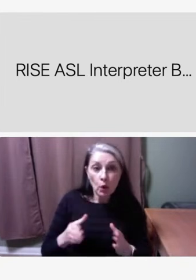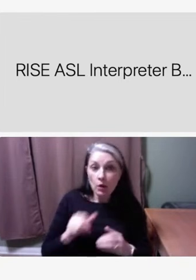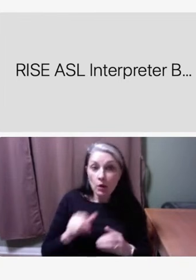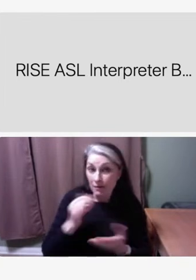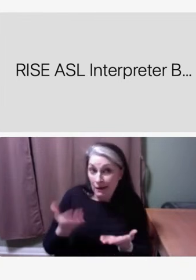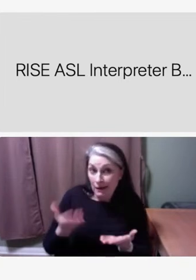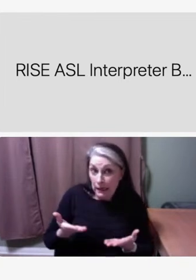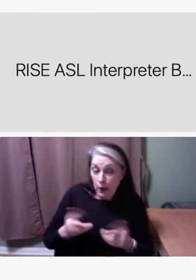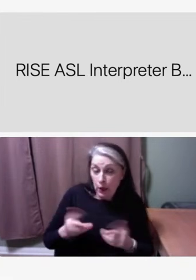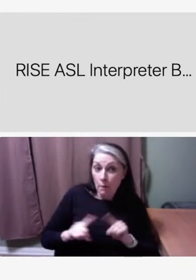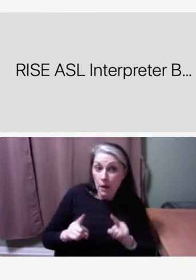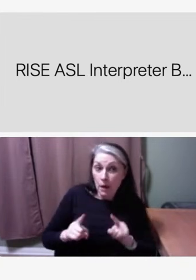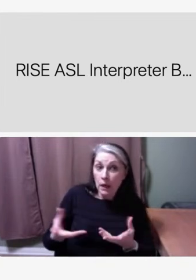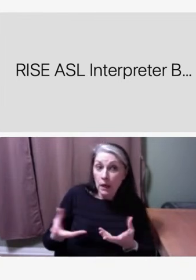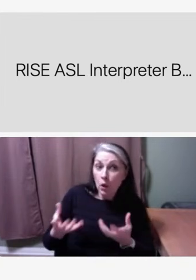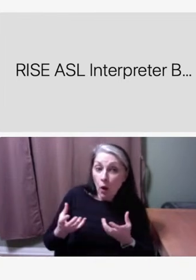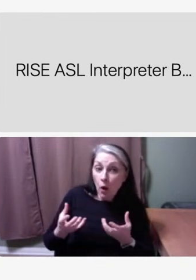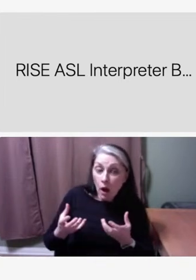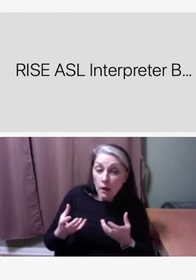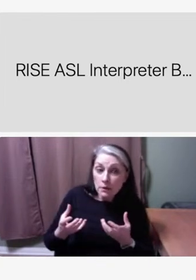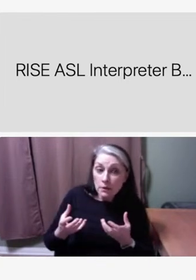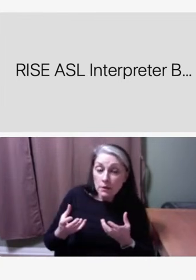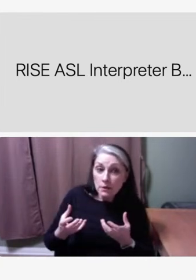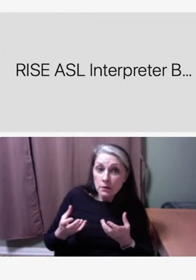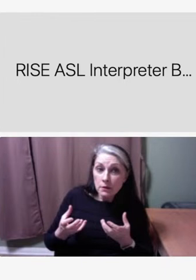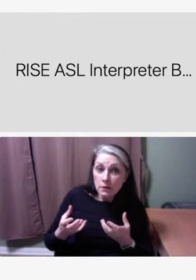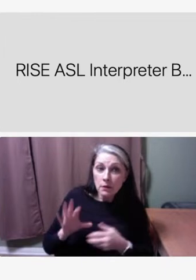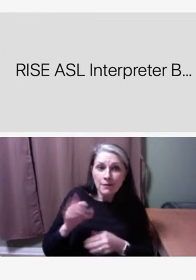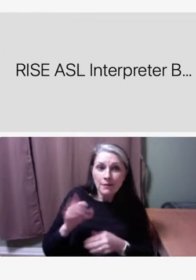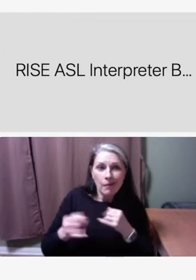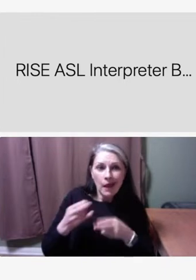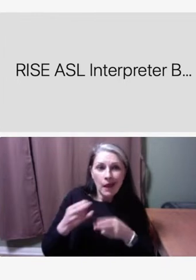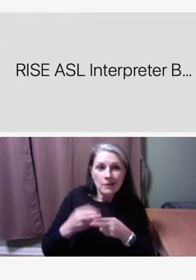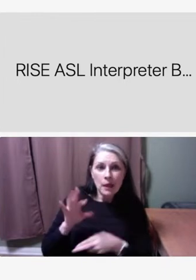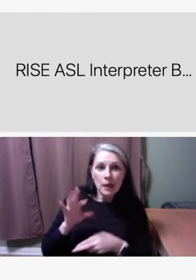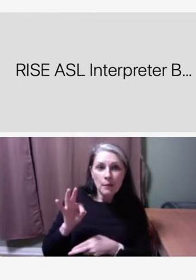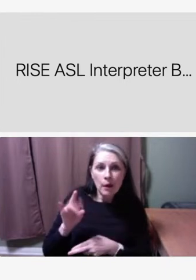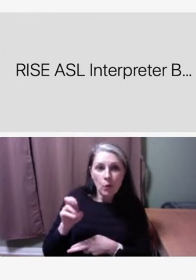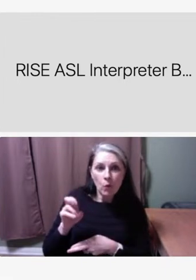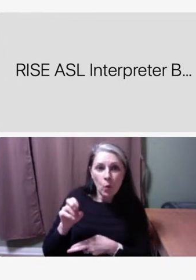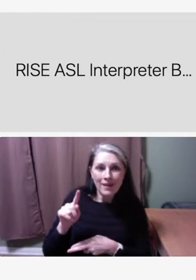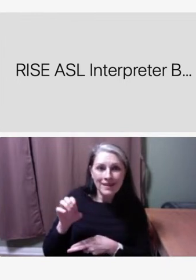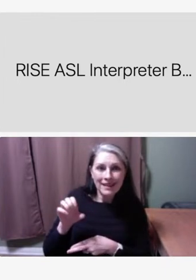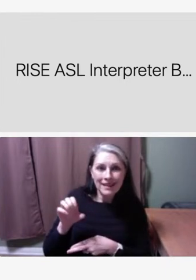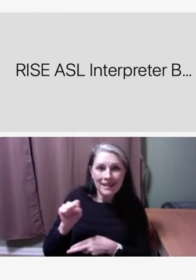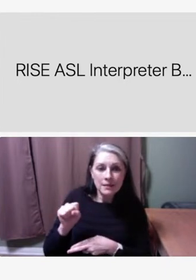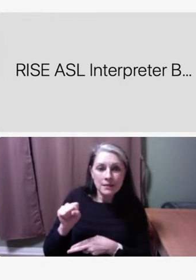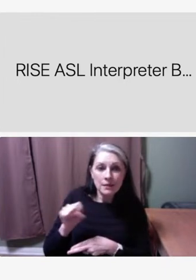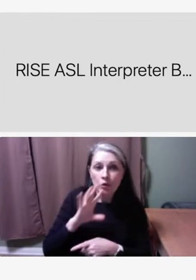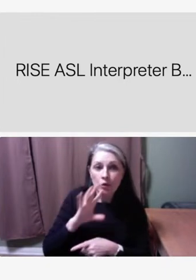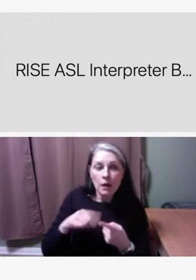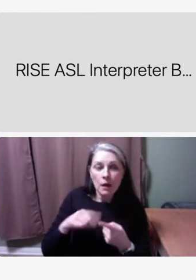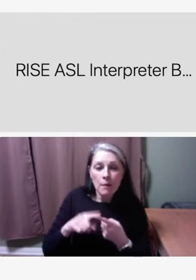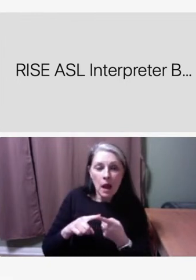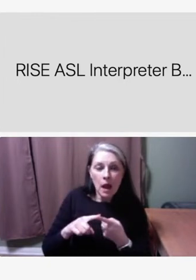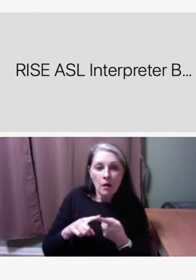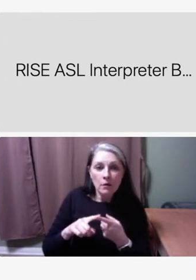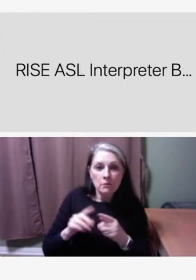to, and he talked to me about putting together interpretation course.